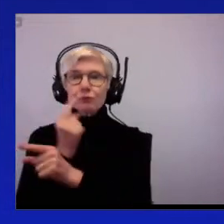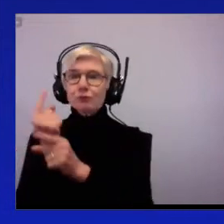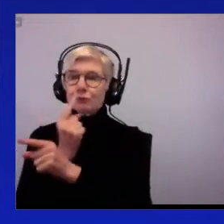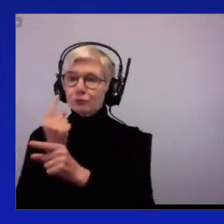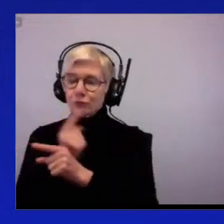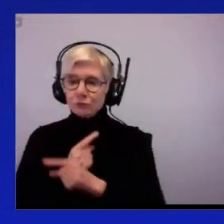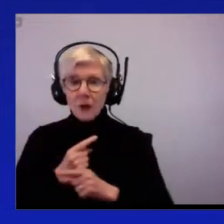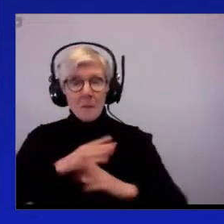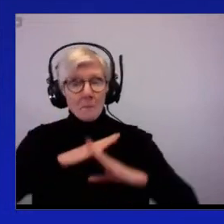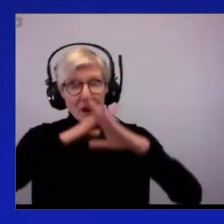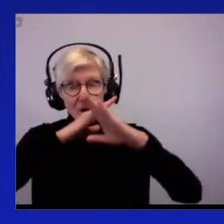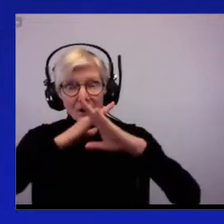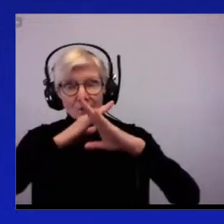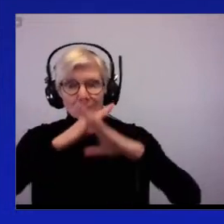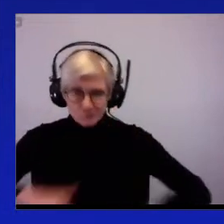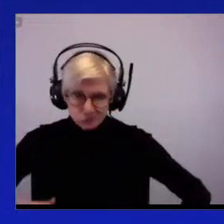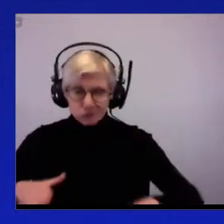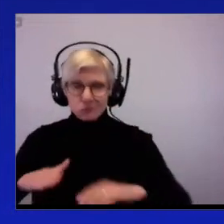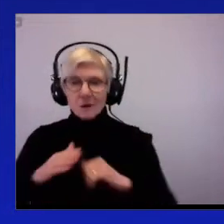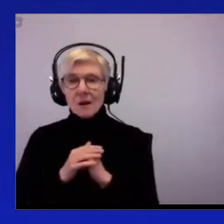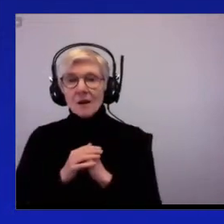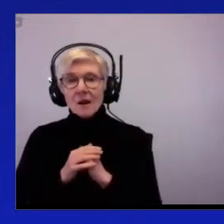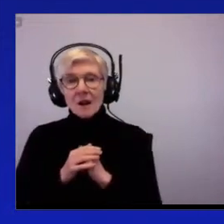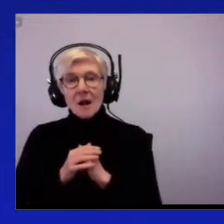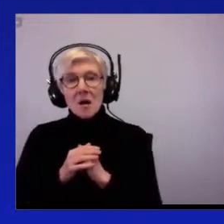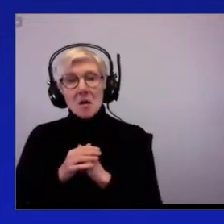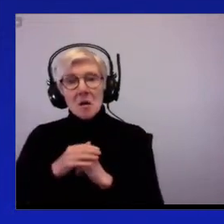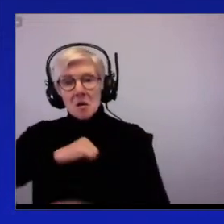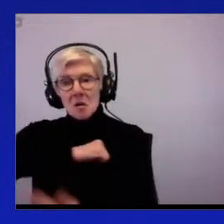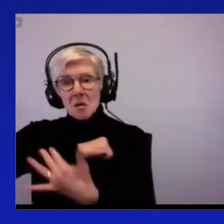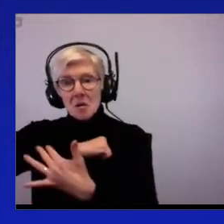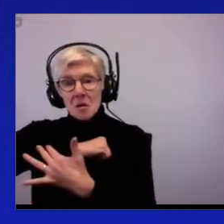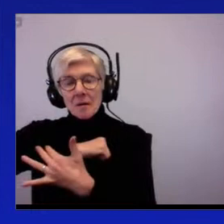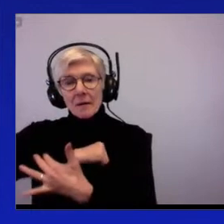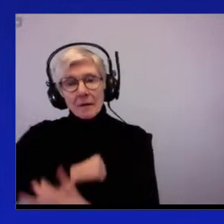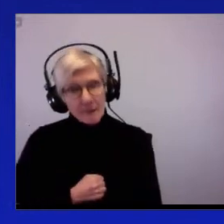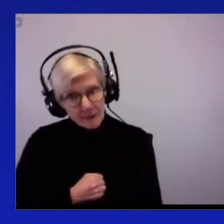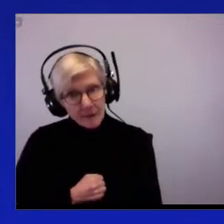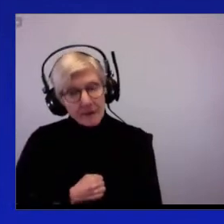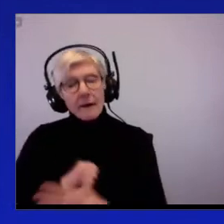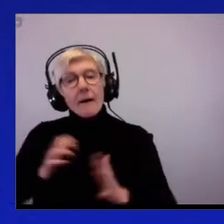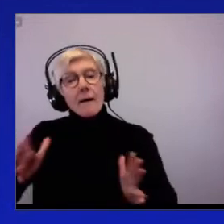addressing barriers, promoting vaccine uptake, and doing it in an equitable way.